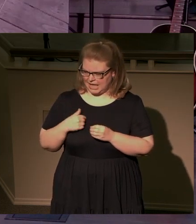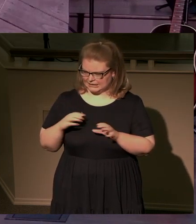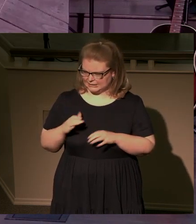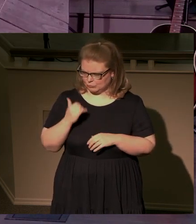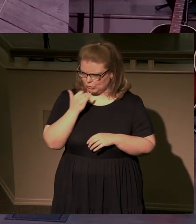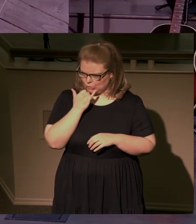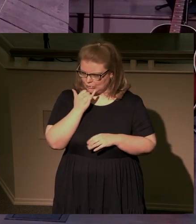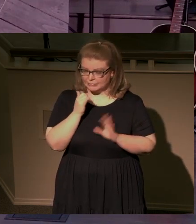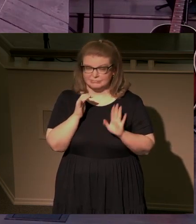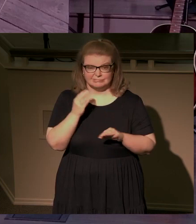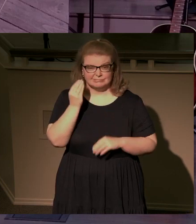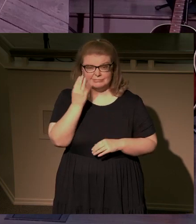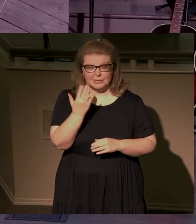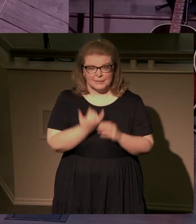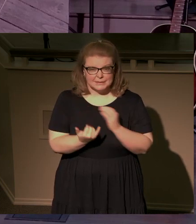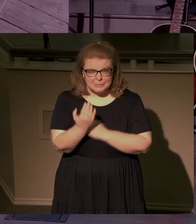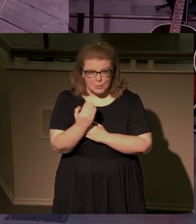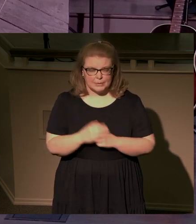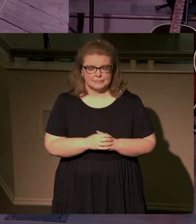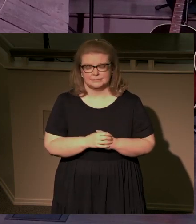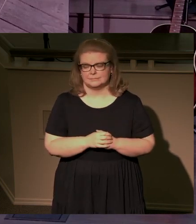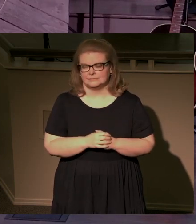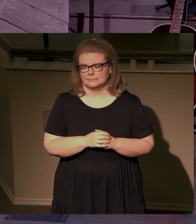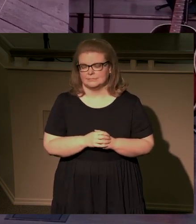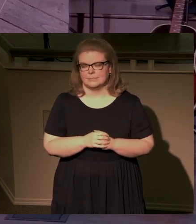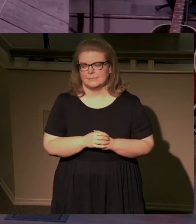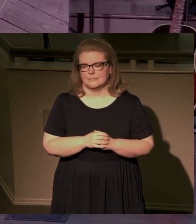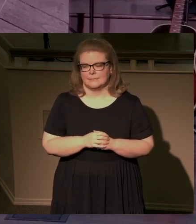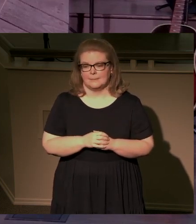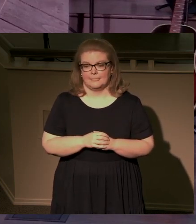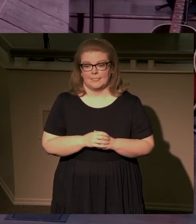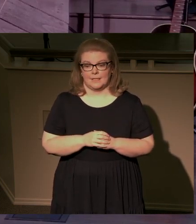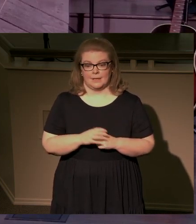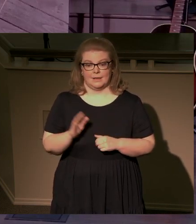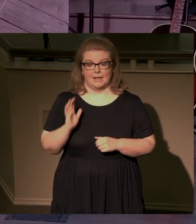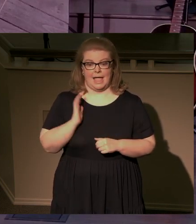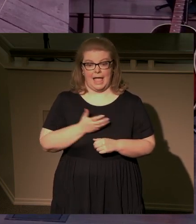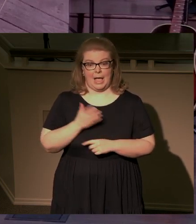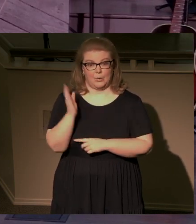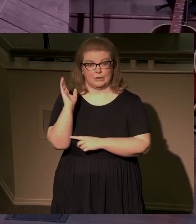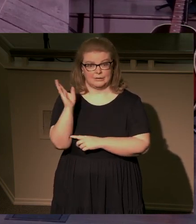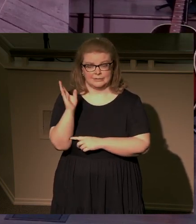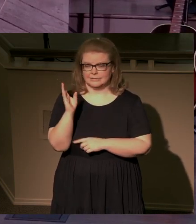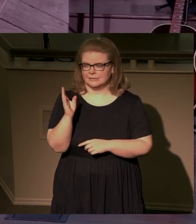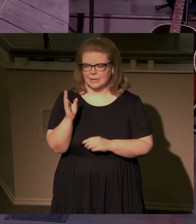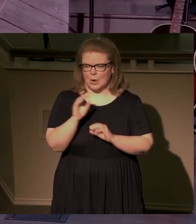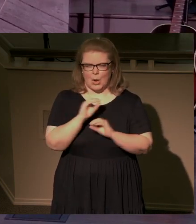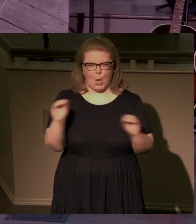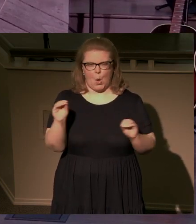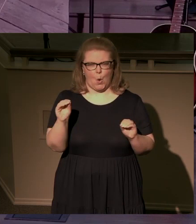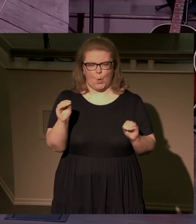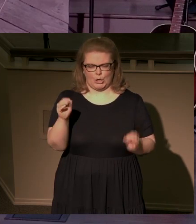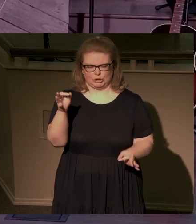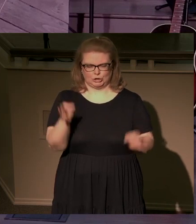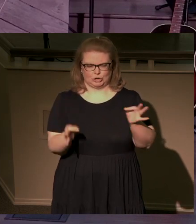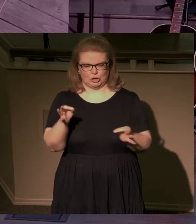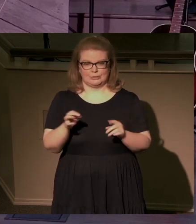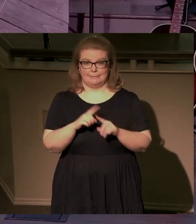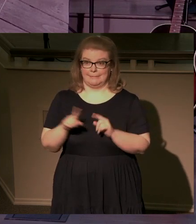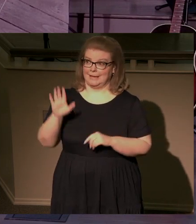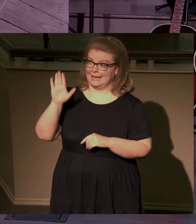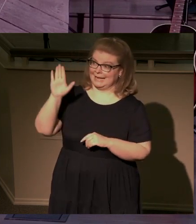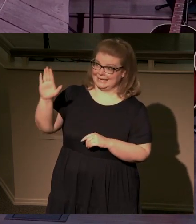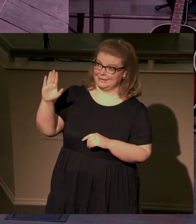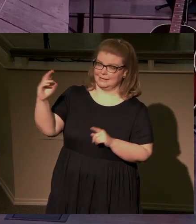I want you to know something this morning. This is a no judgment, but God's judgment kind of thing.